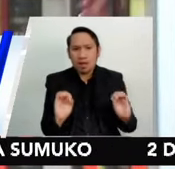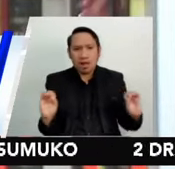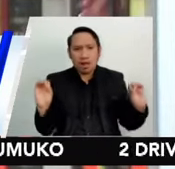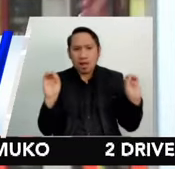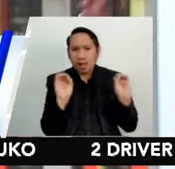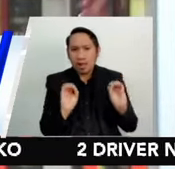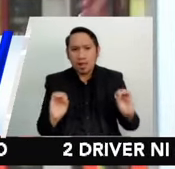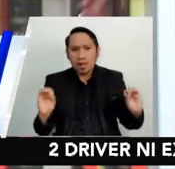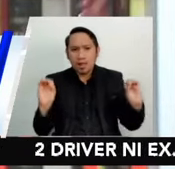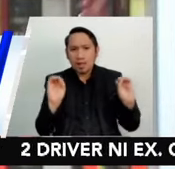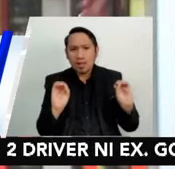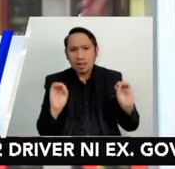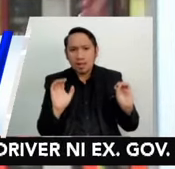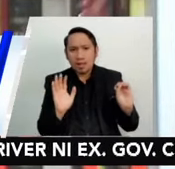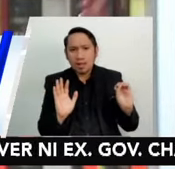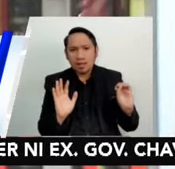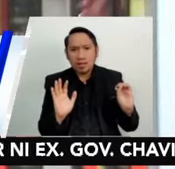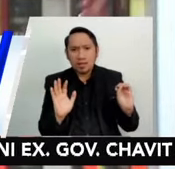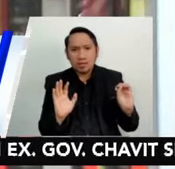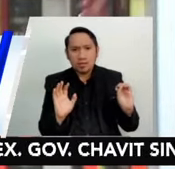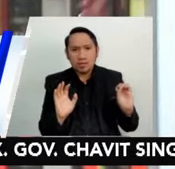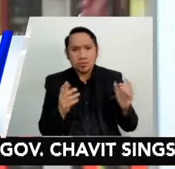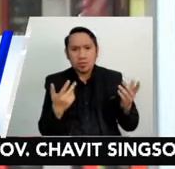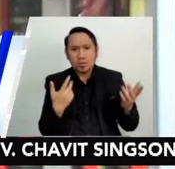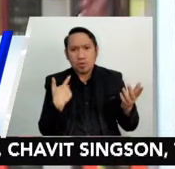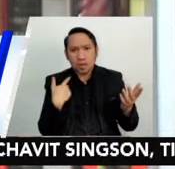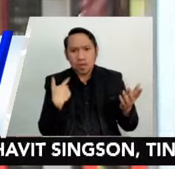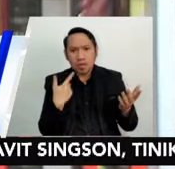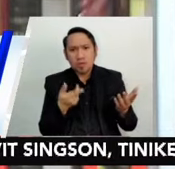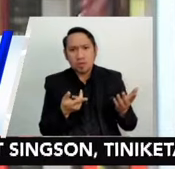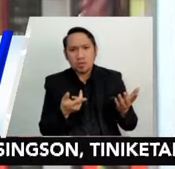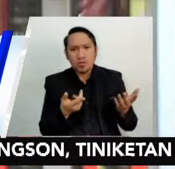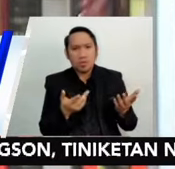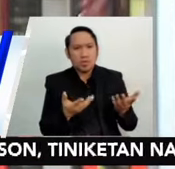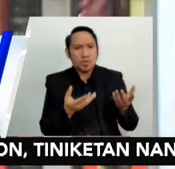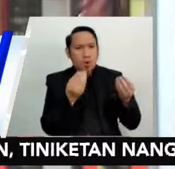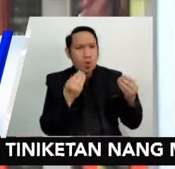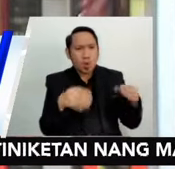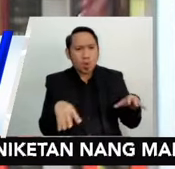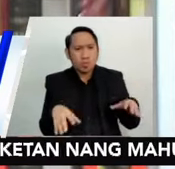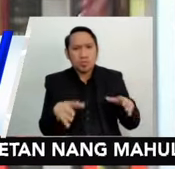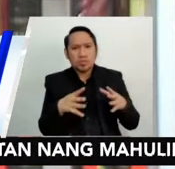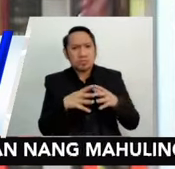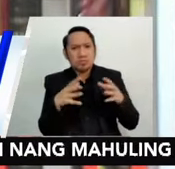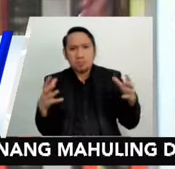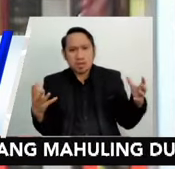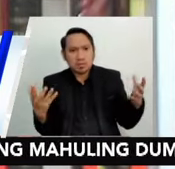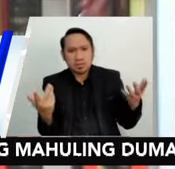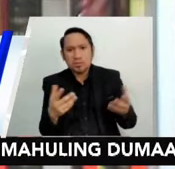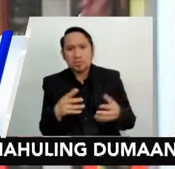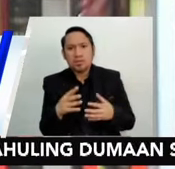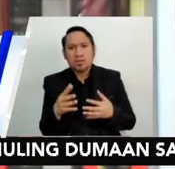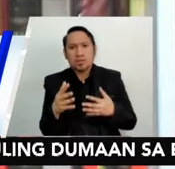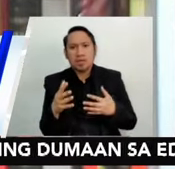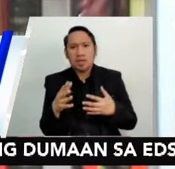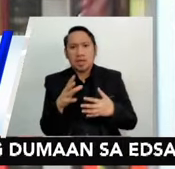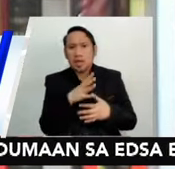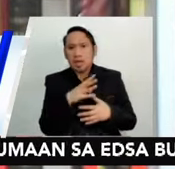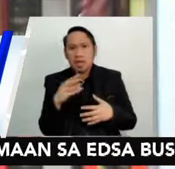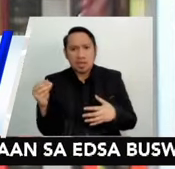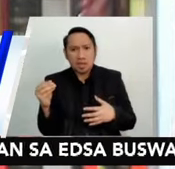very big problem in cost. I mean, the cost effect in losses is very large. And yet, it's been